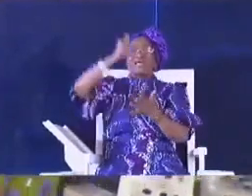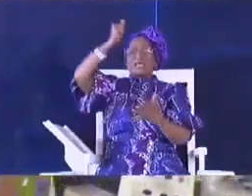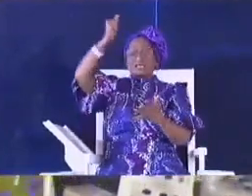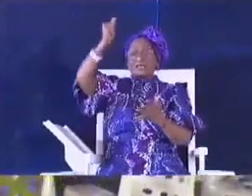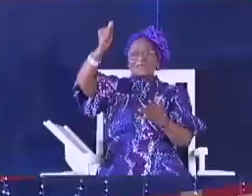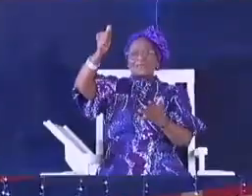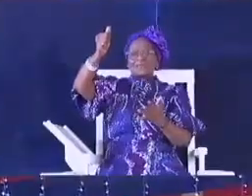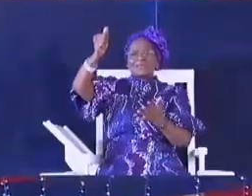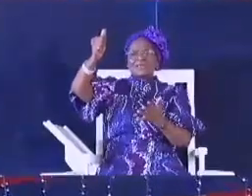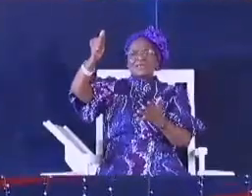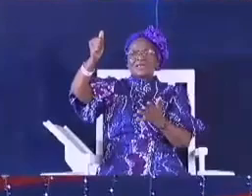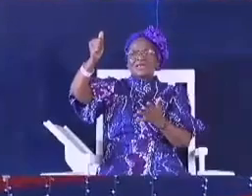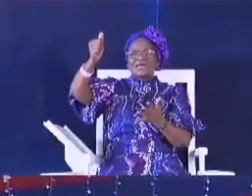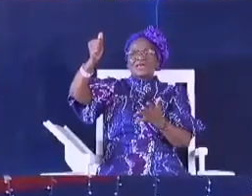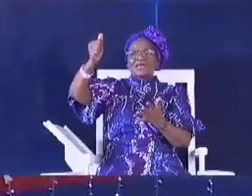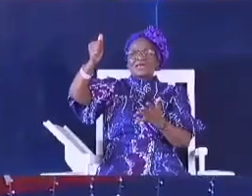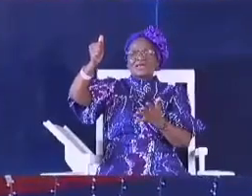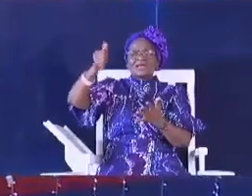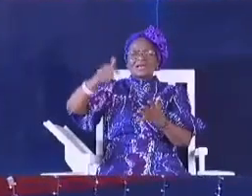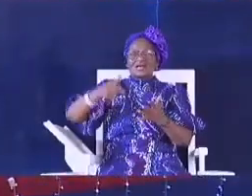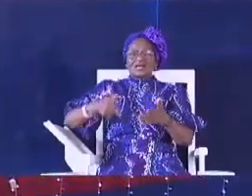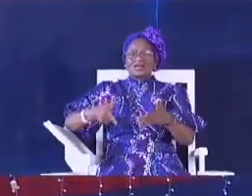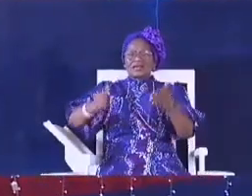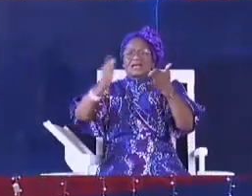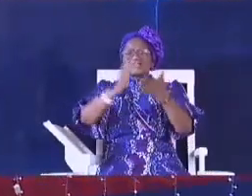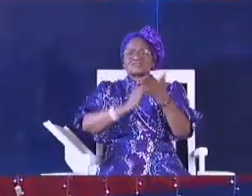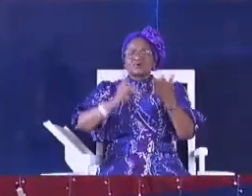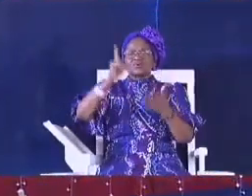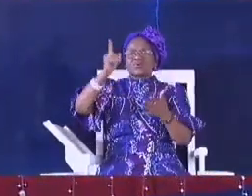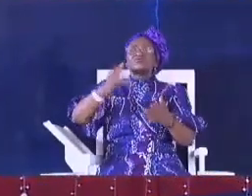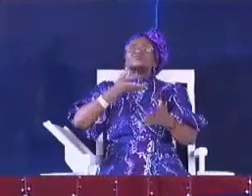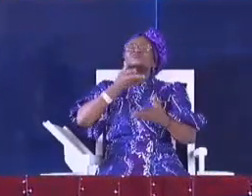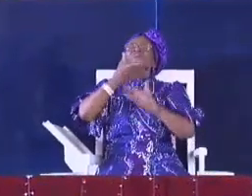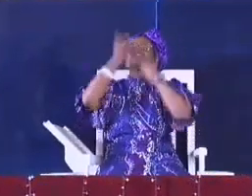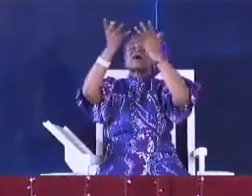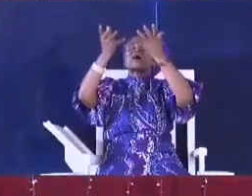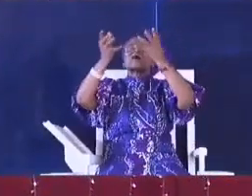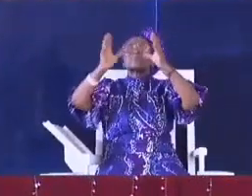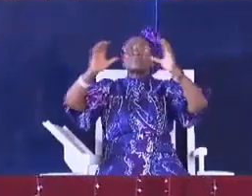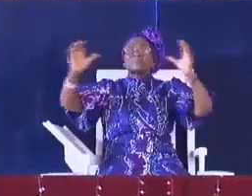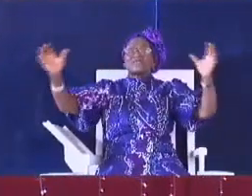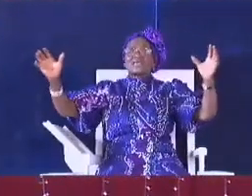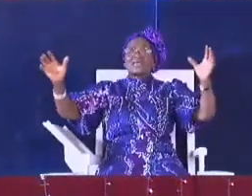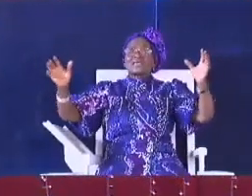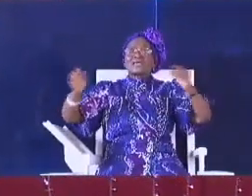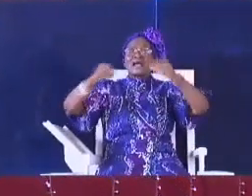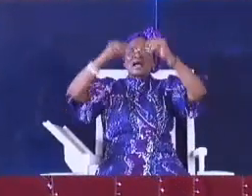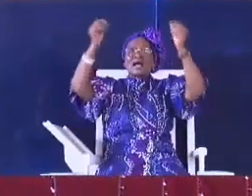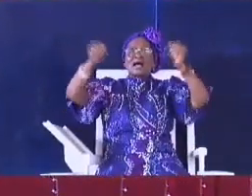Amen. Well, let someone shout a big hallelujah.